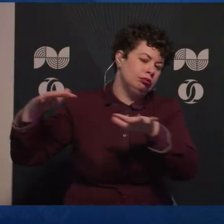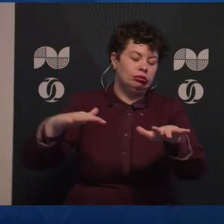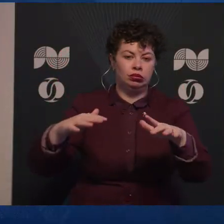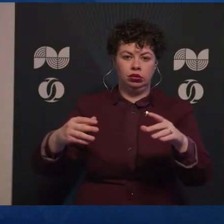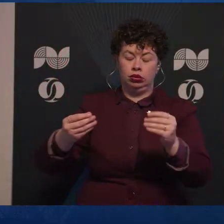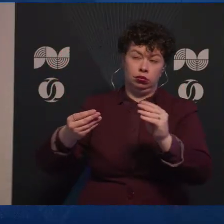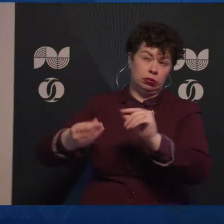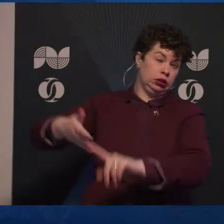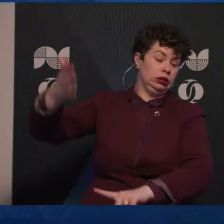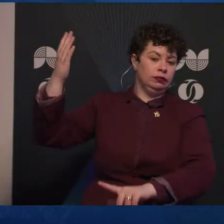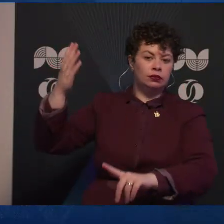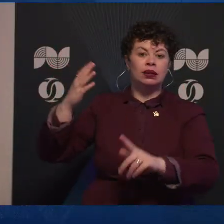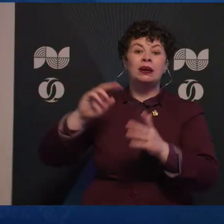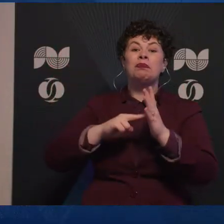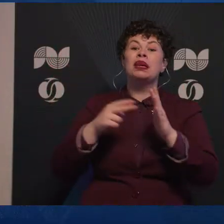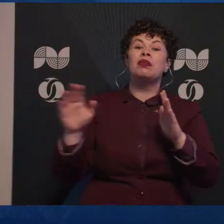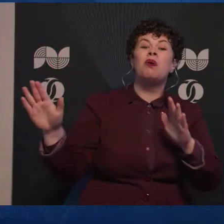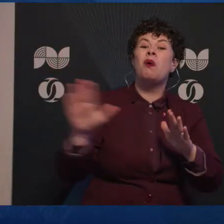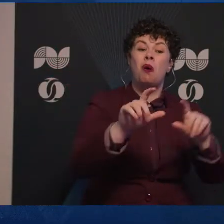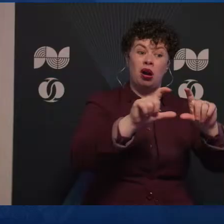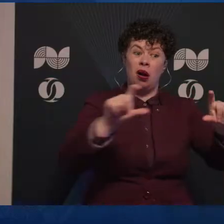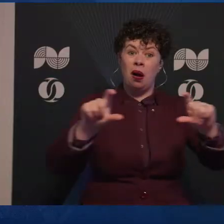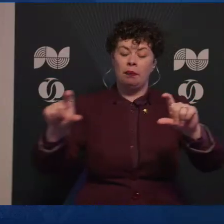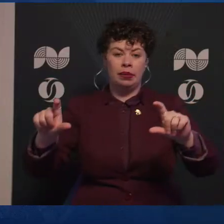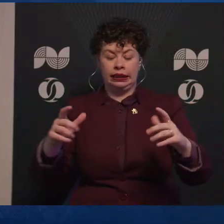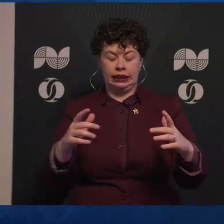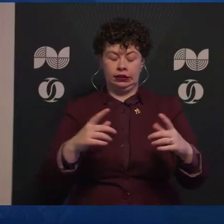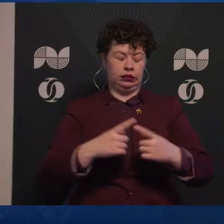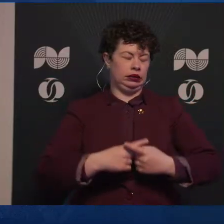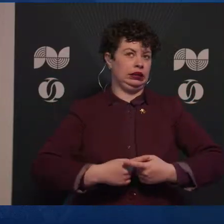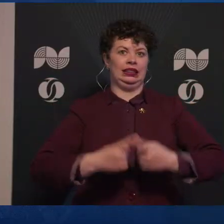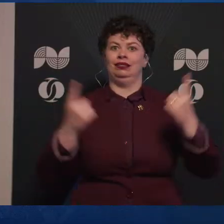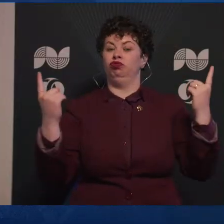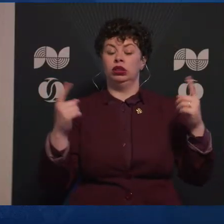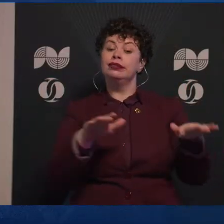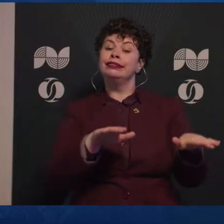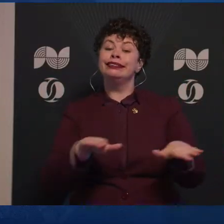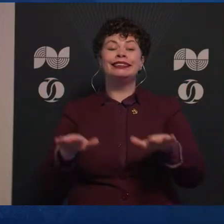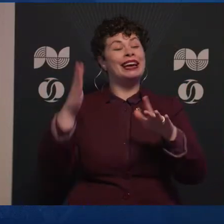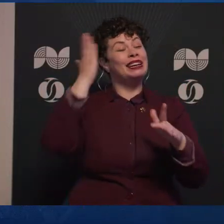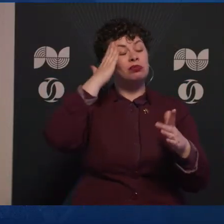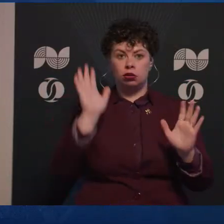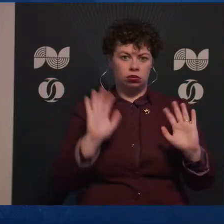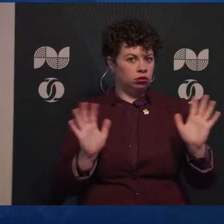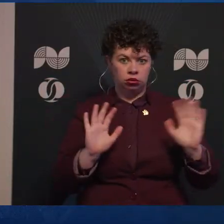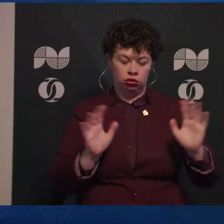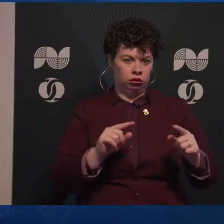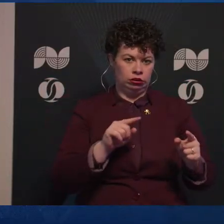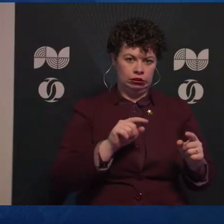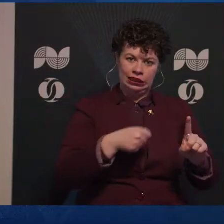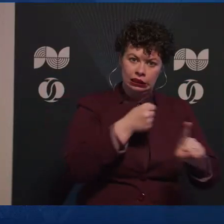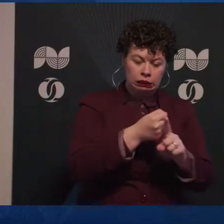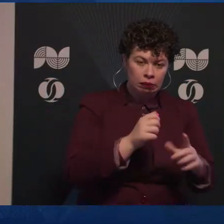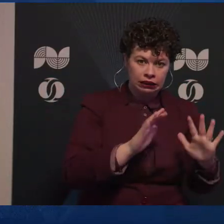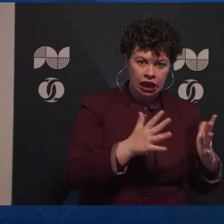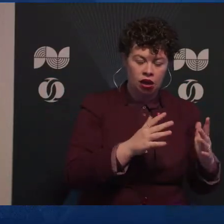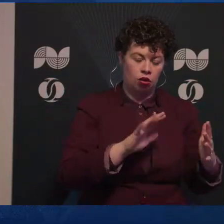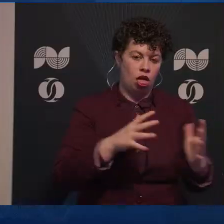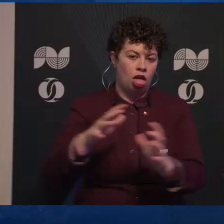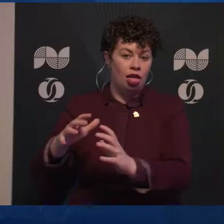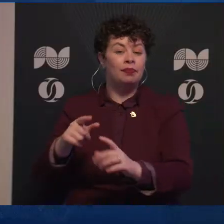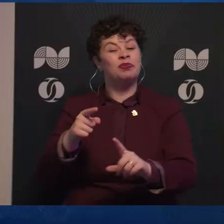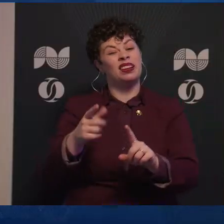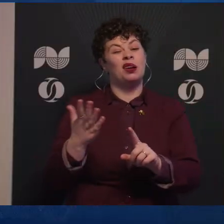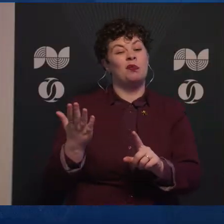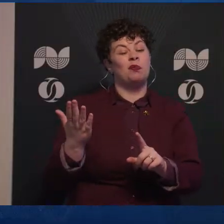every business segment is really different from others. And also this was before, but also